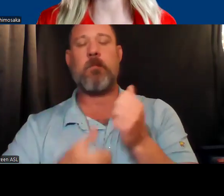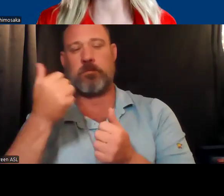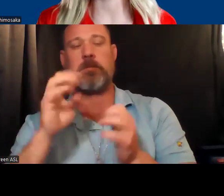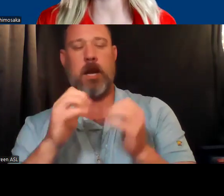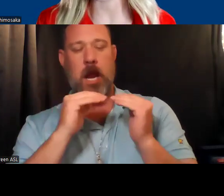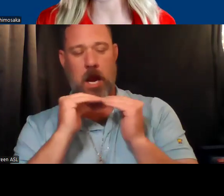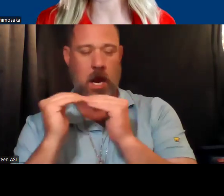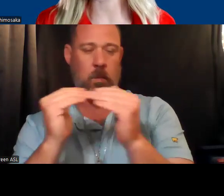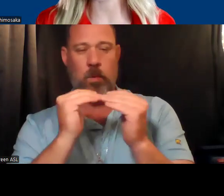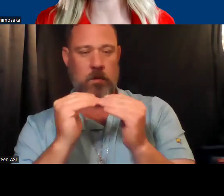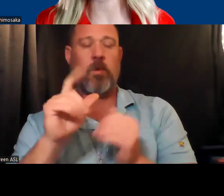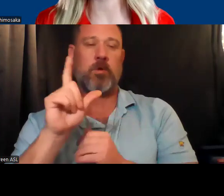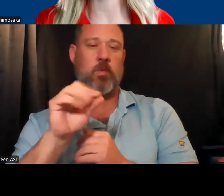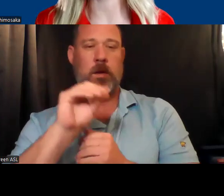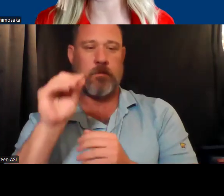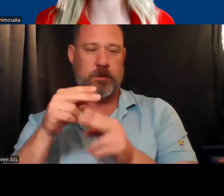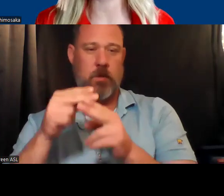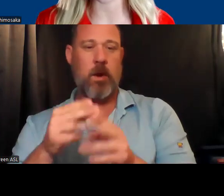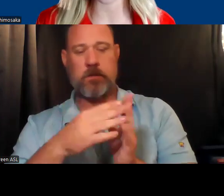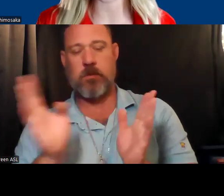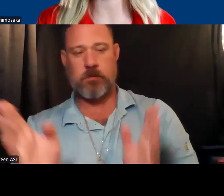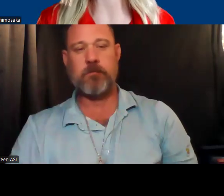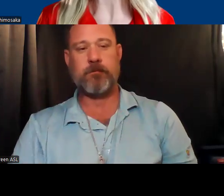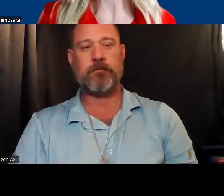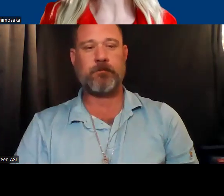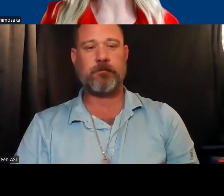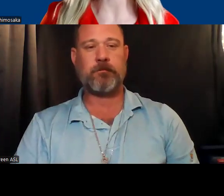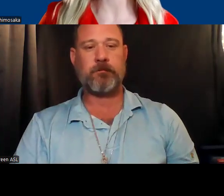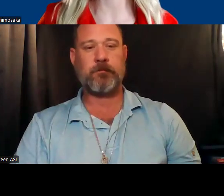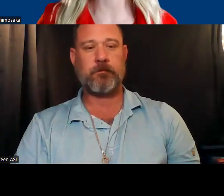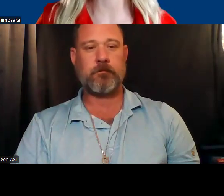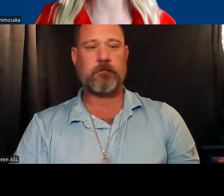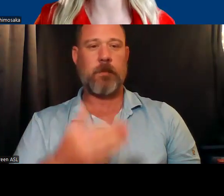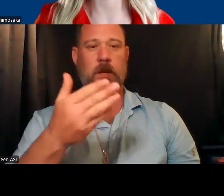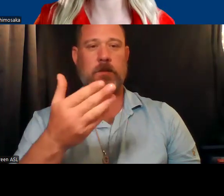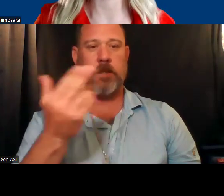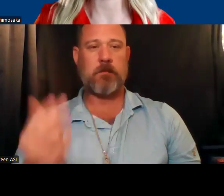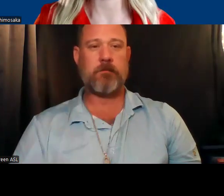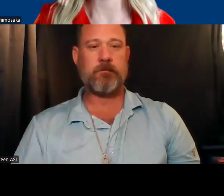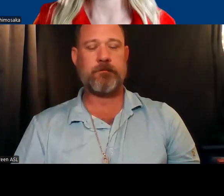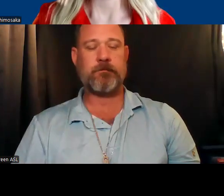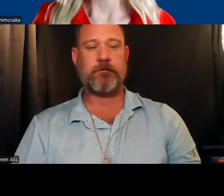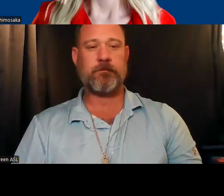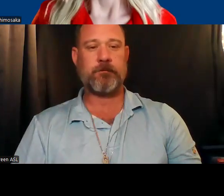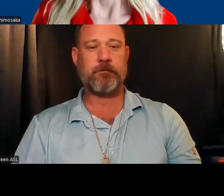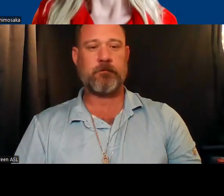with these 20% weights across the board. Next slide, please.